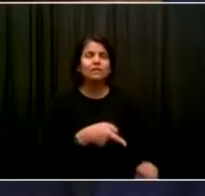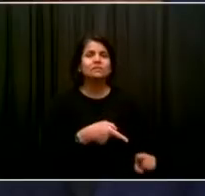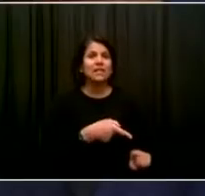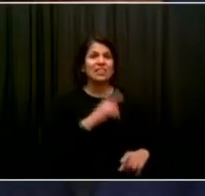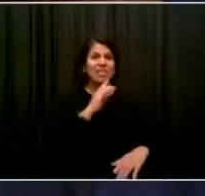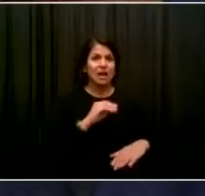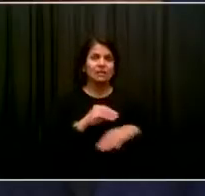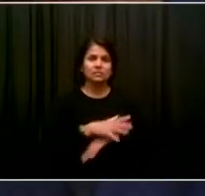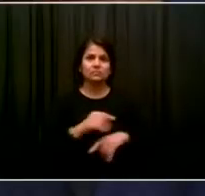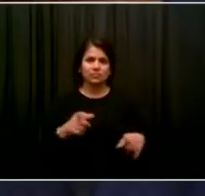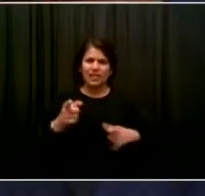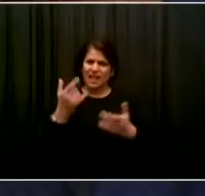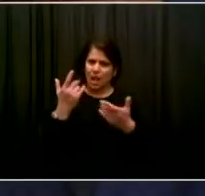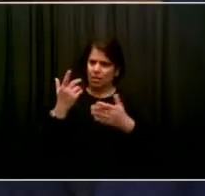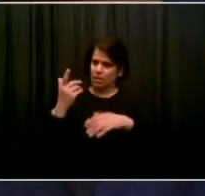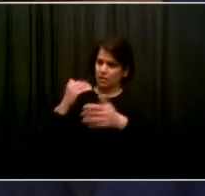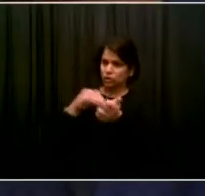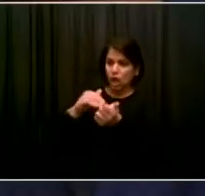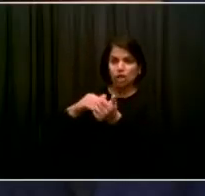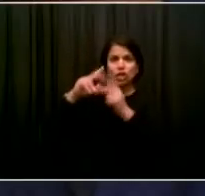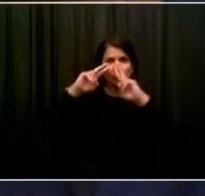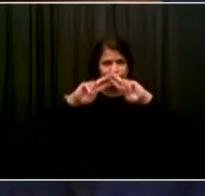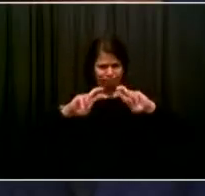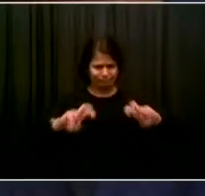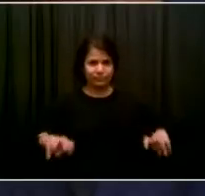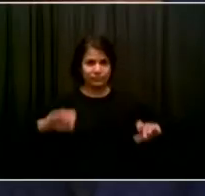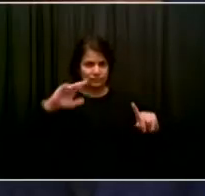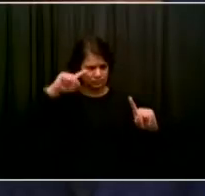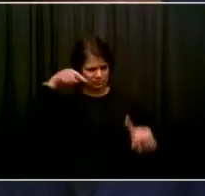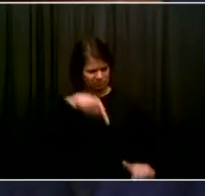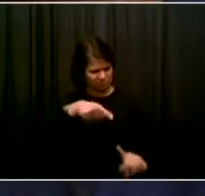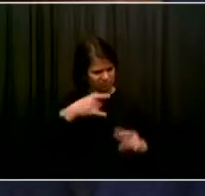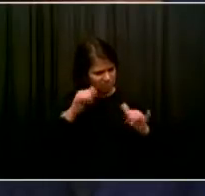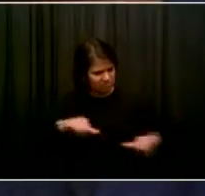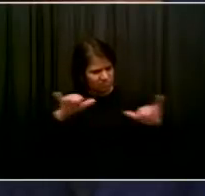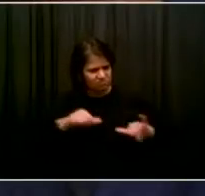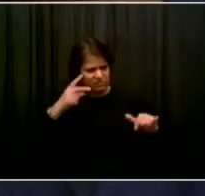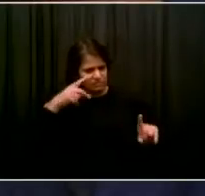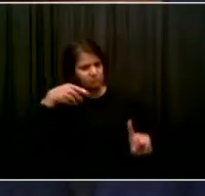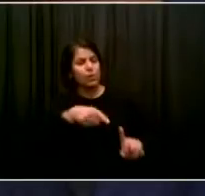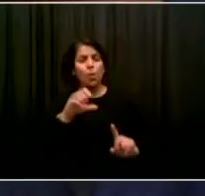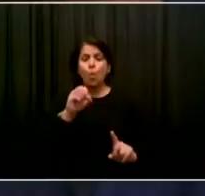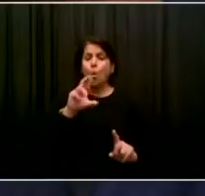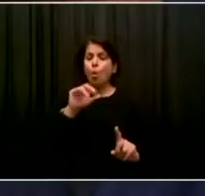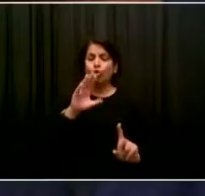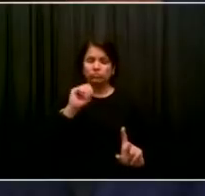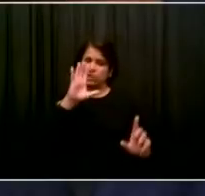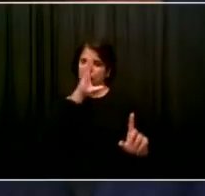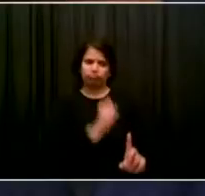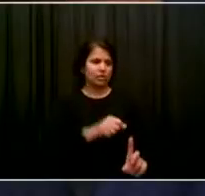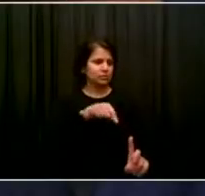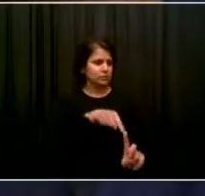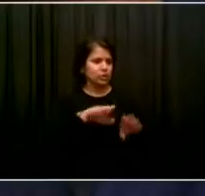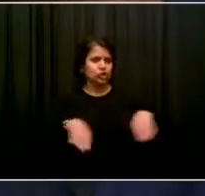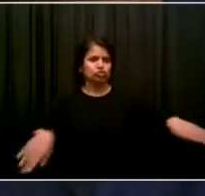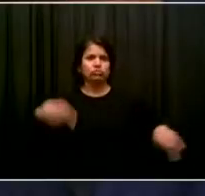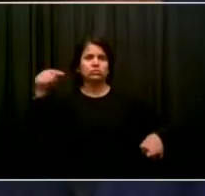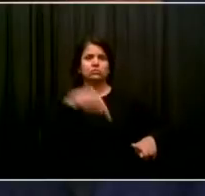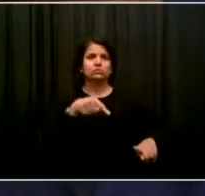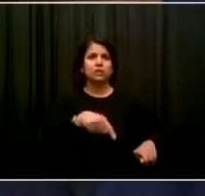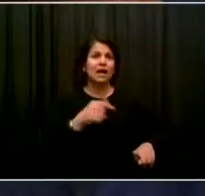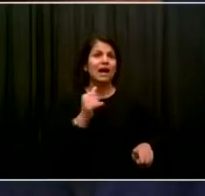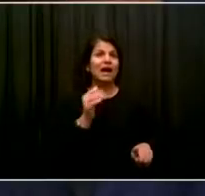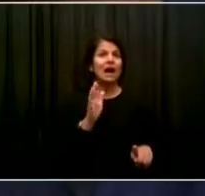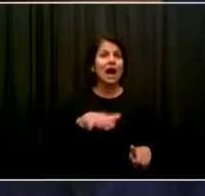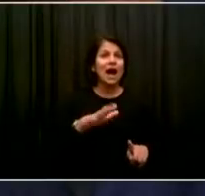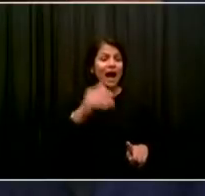zero in and target them to make sure that we get the overwhelming number of people who can't come to school because they are